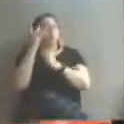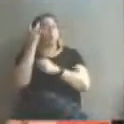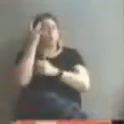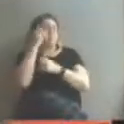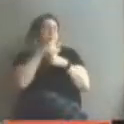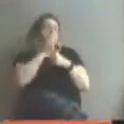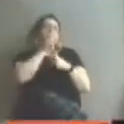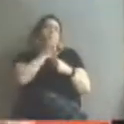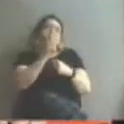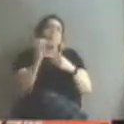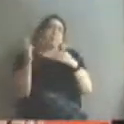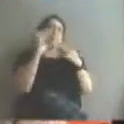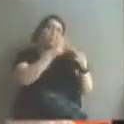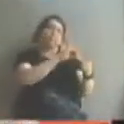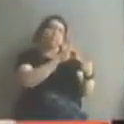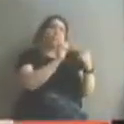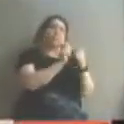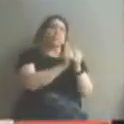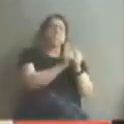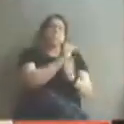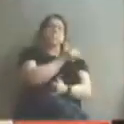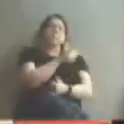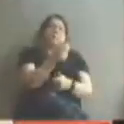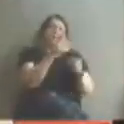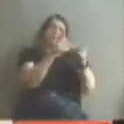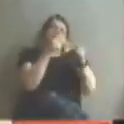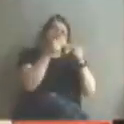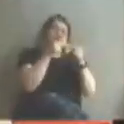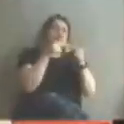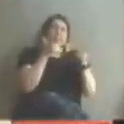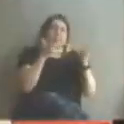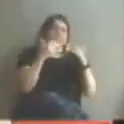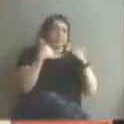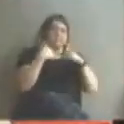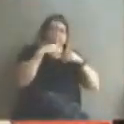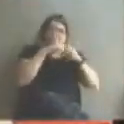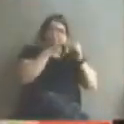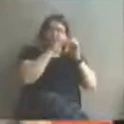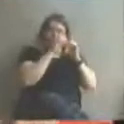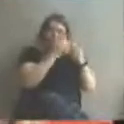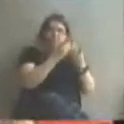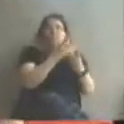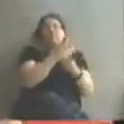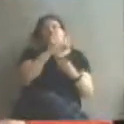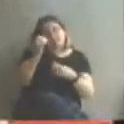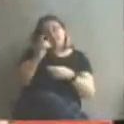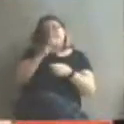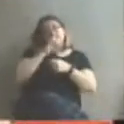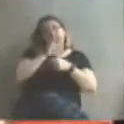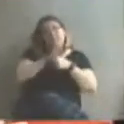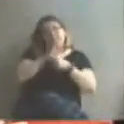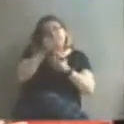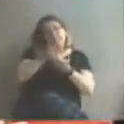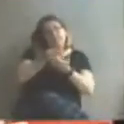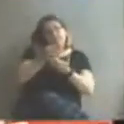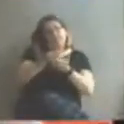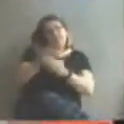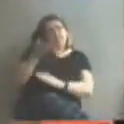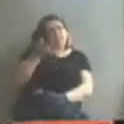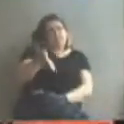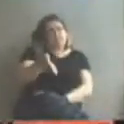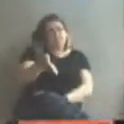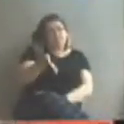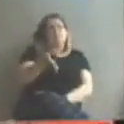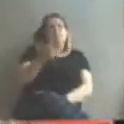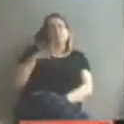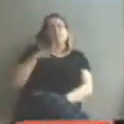it correlates to the other positions that we have within the district, and also to ensure the funding is there and